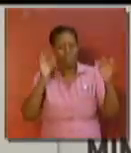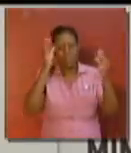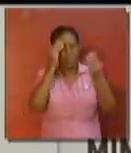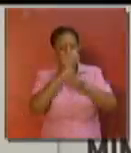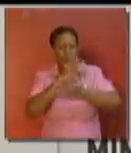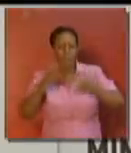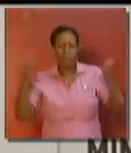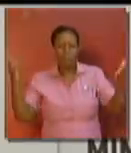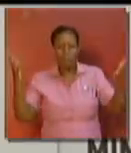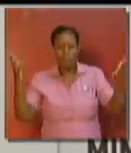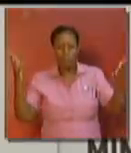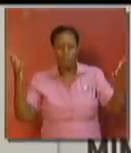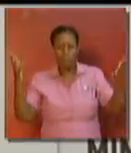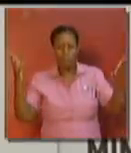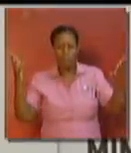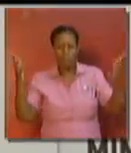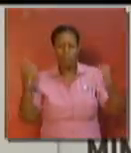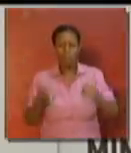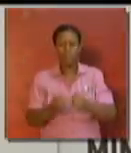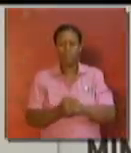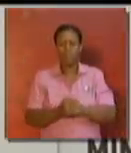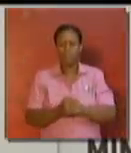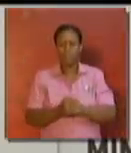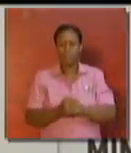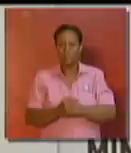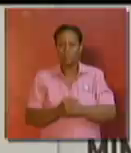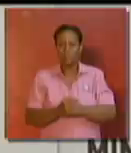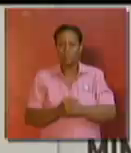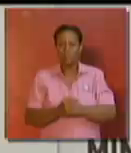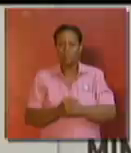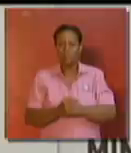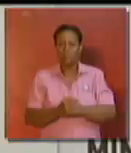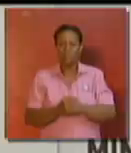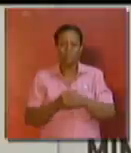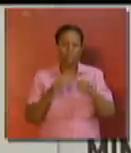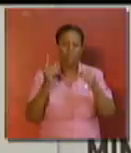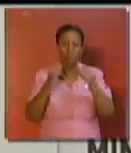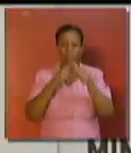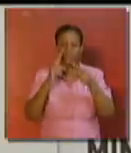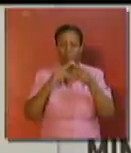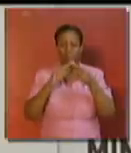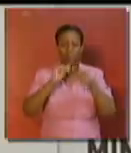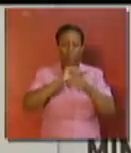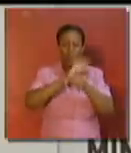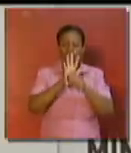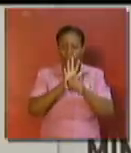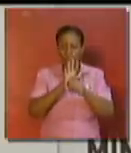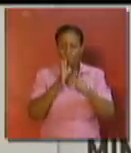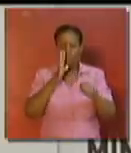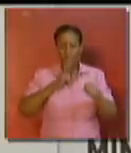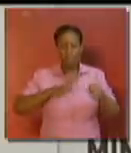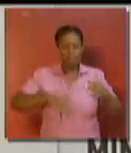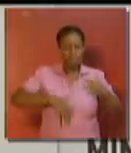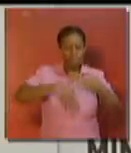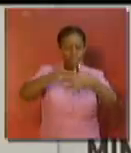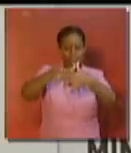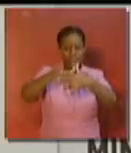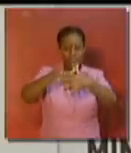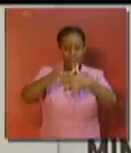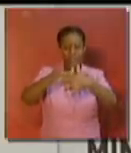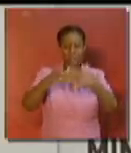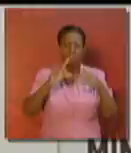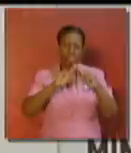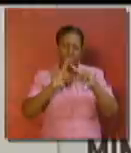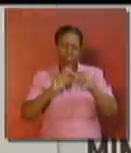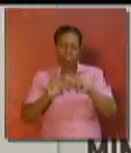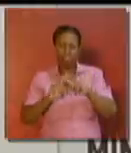the effects of COVID-19 on pregnancy and the newborns. So my unit is called the Directorate of Women's Health, and we are